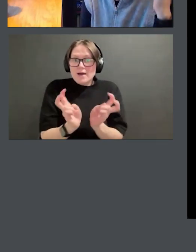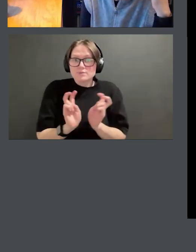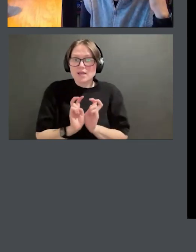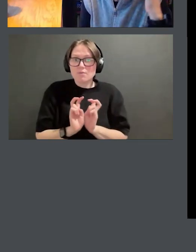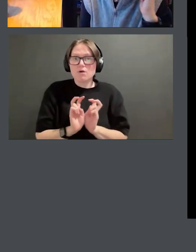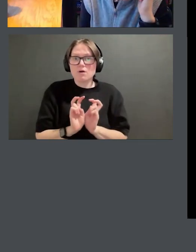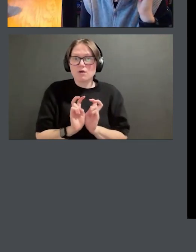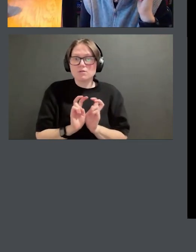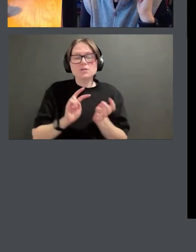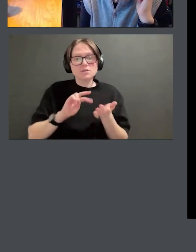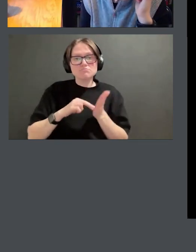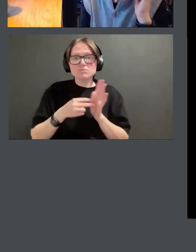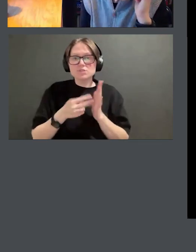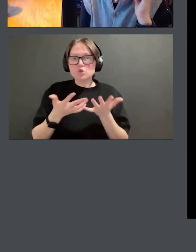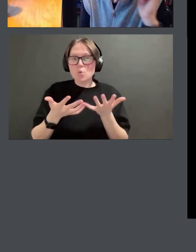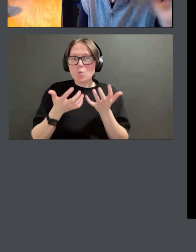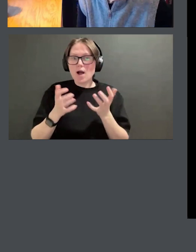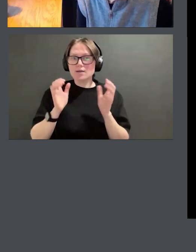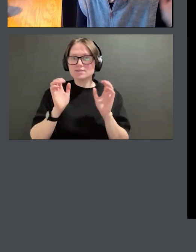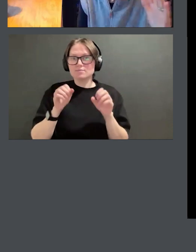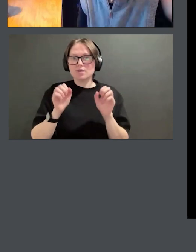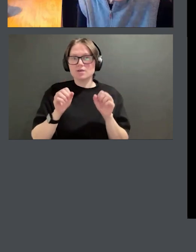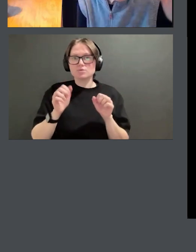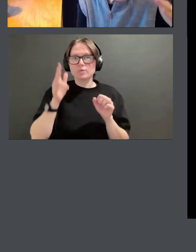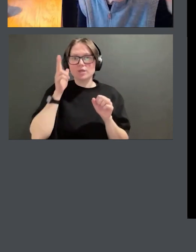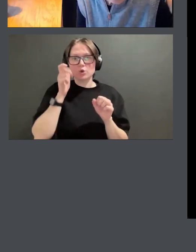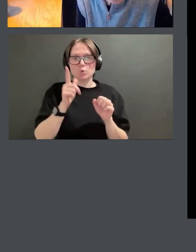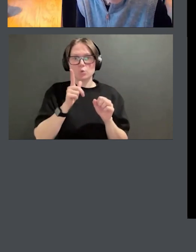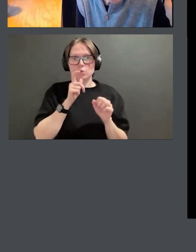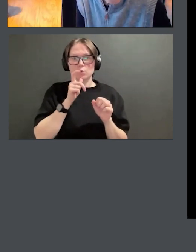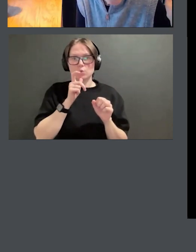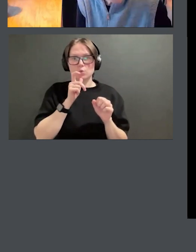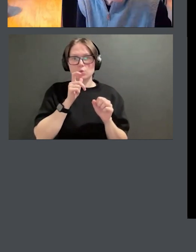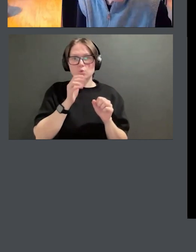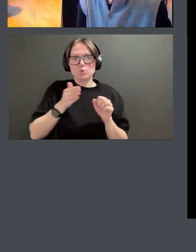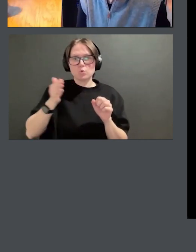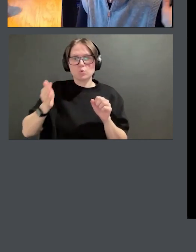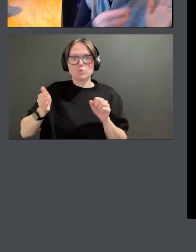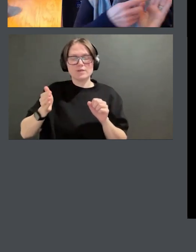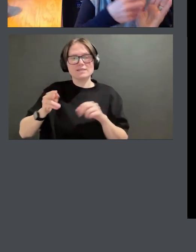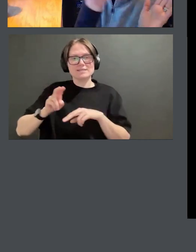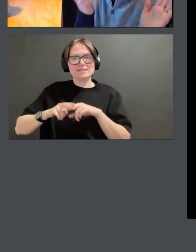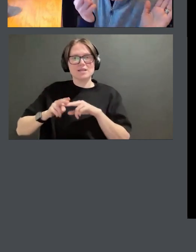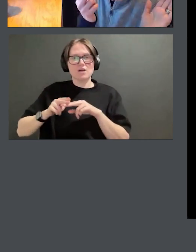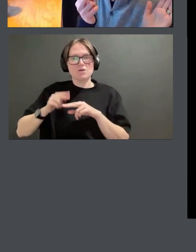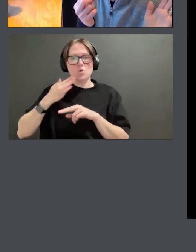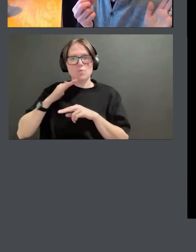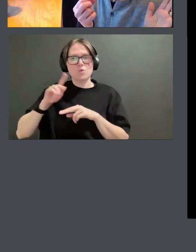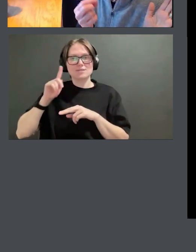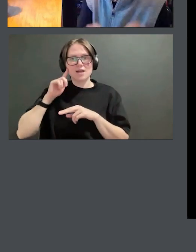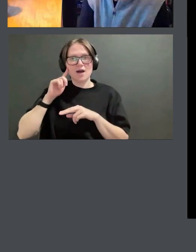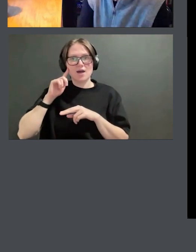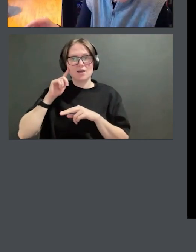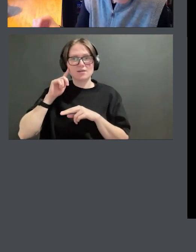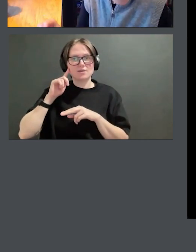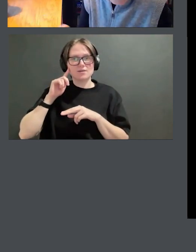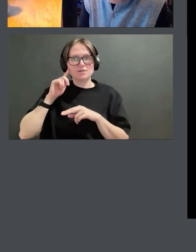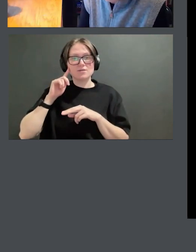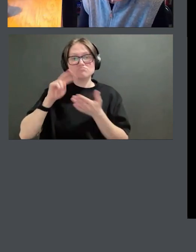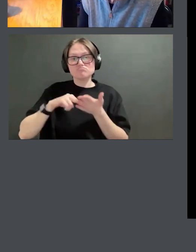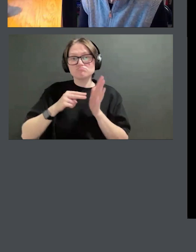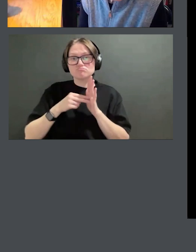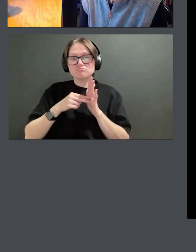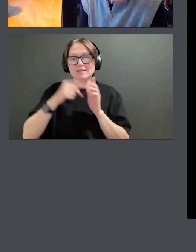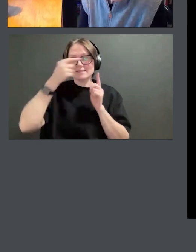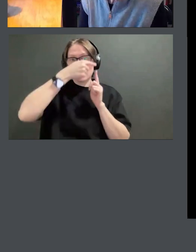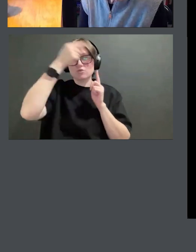you want to be able to hear who's sitting on your poorer side? Then a cross hearing aid might